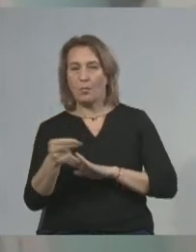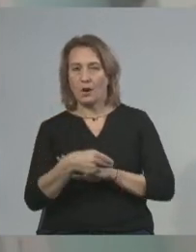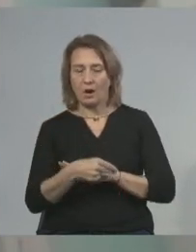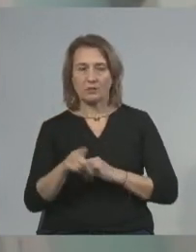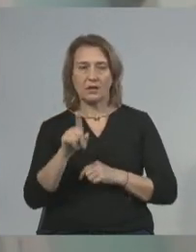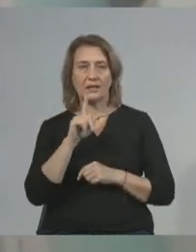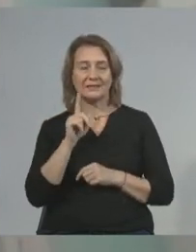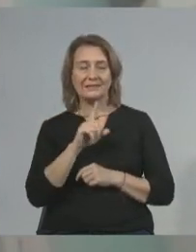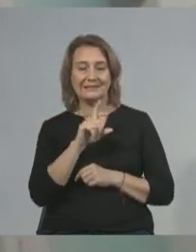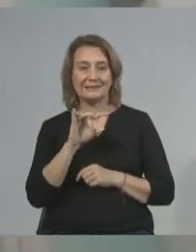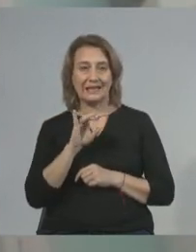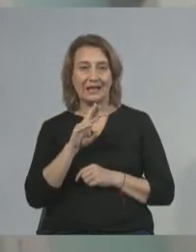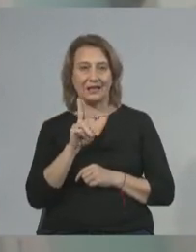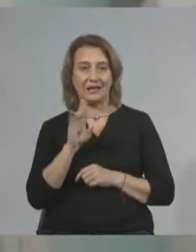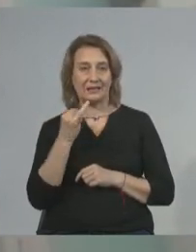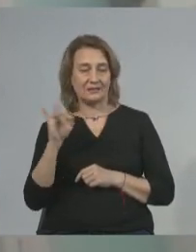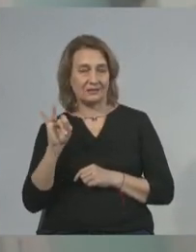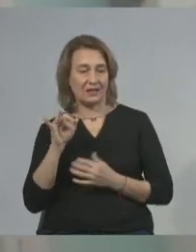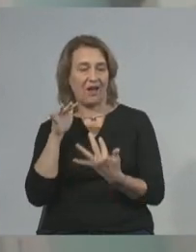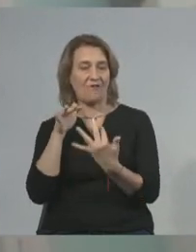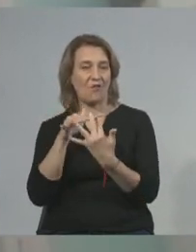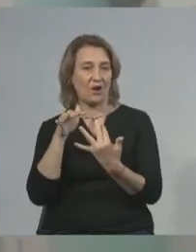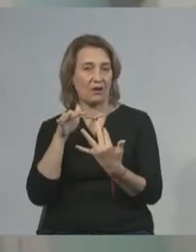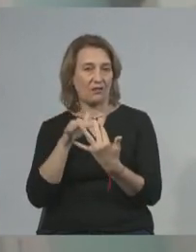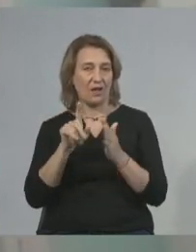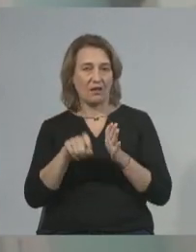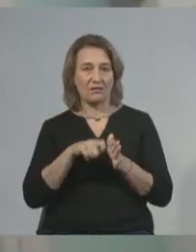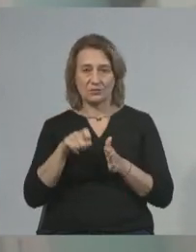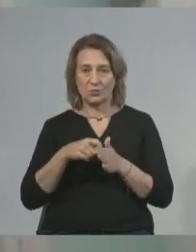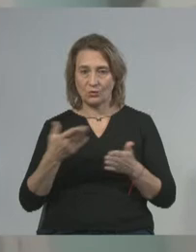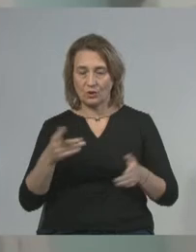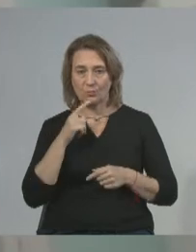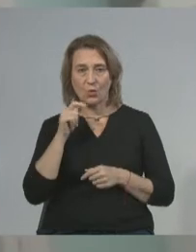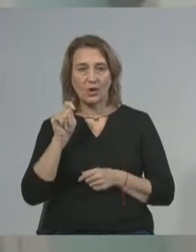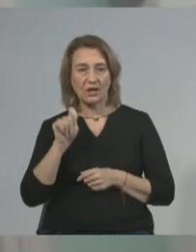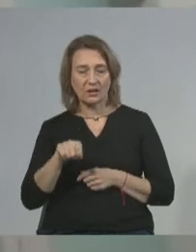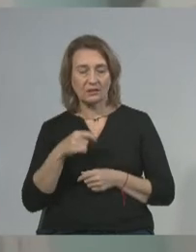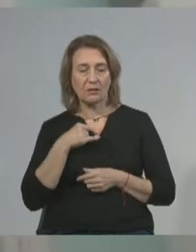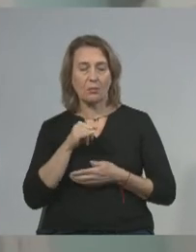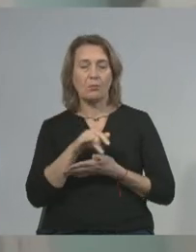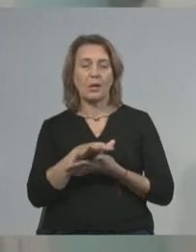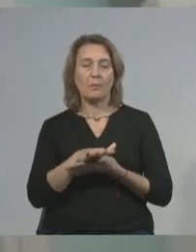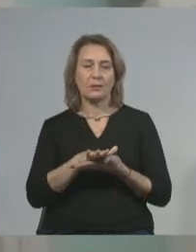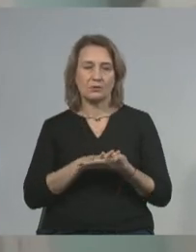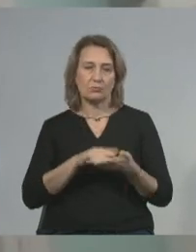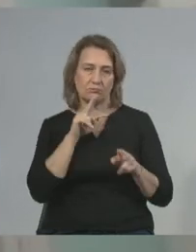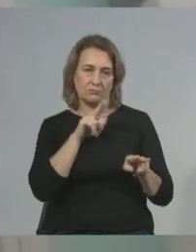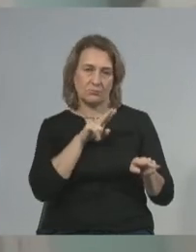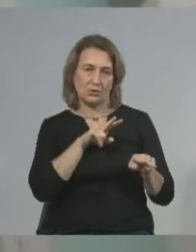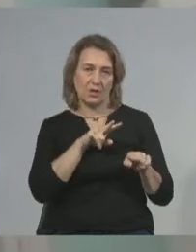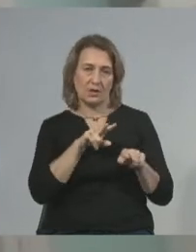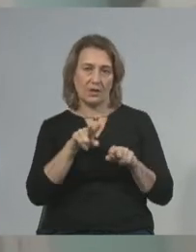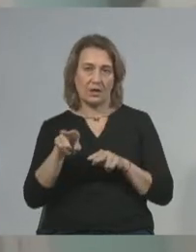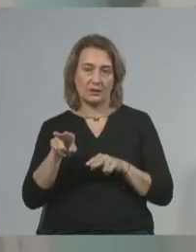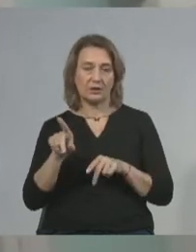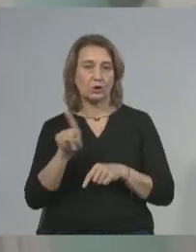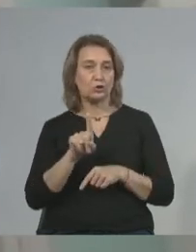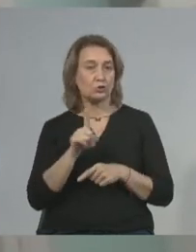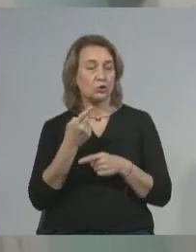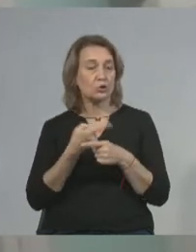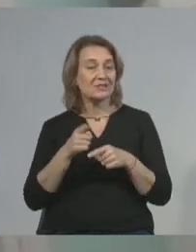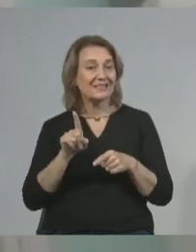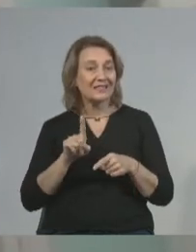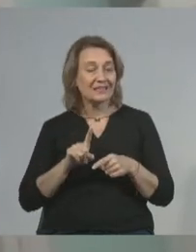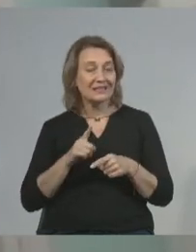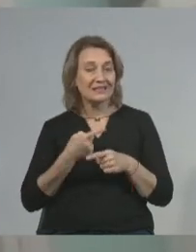war in eastern ukraine of course we speak we keep seeing that there's always ukraine who supposedly violates the ceasefire